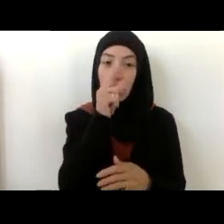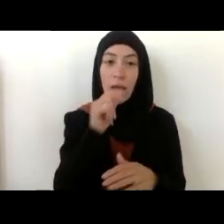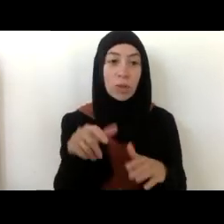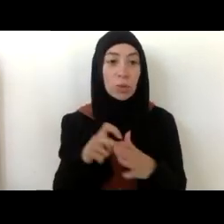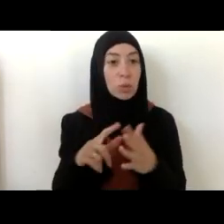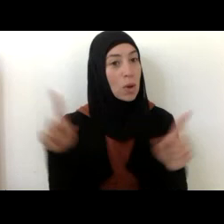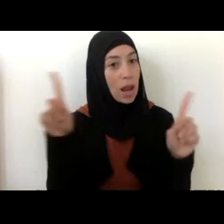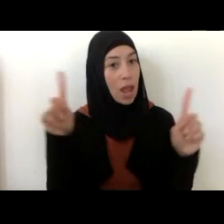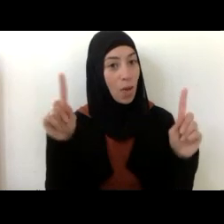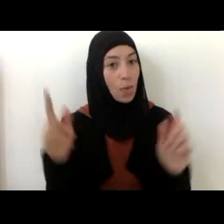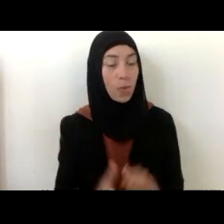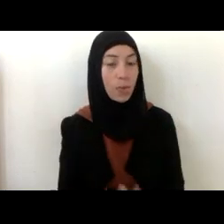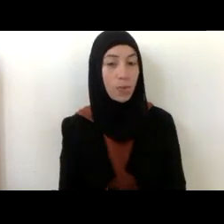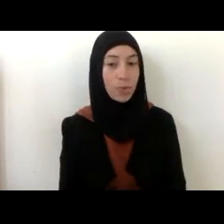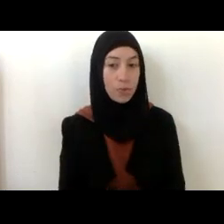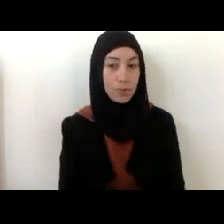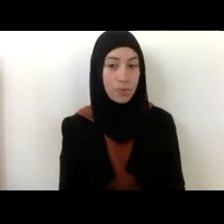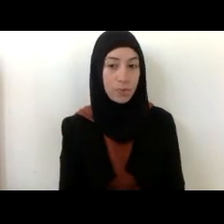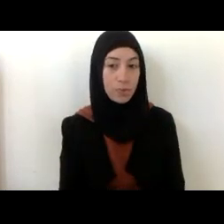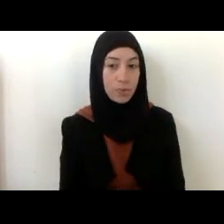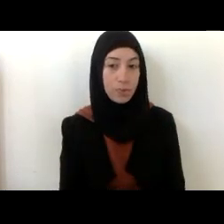now.